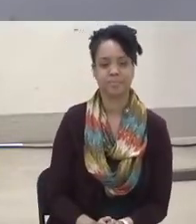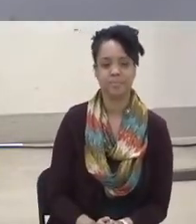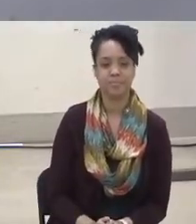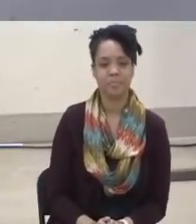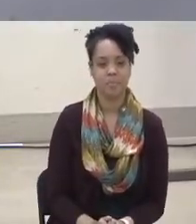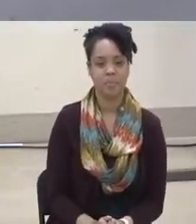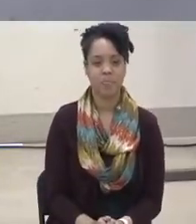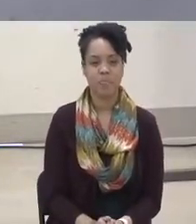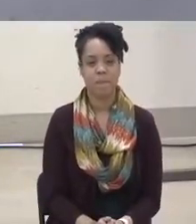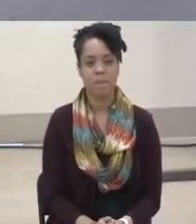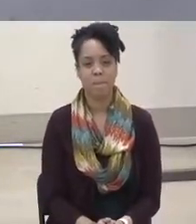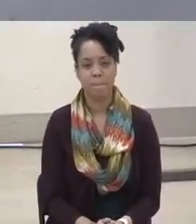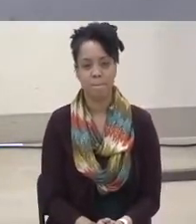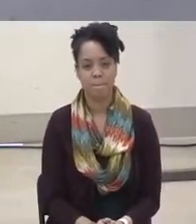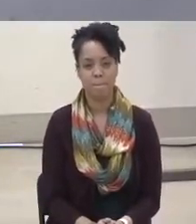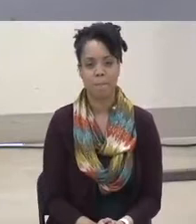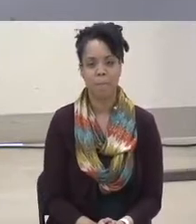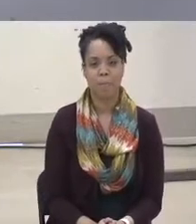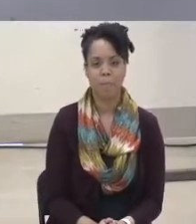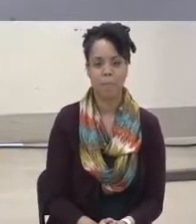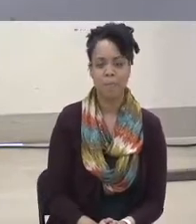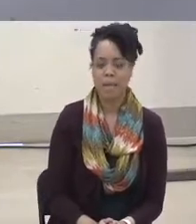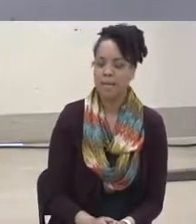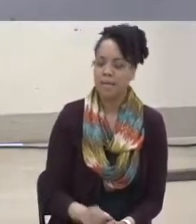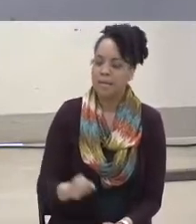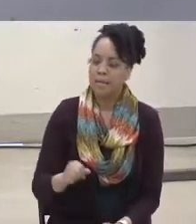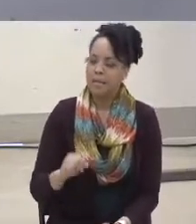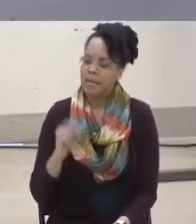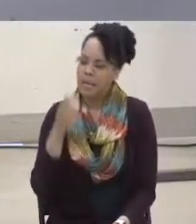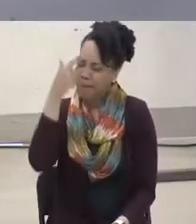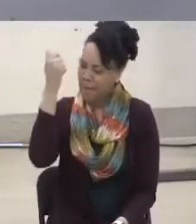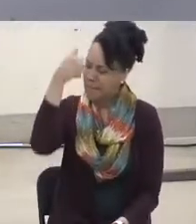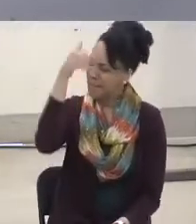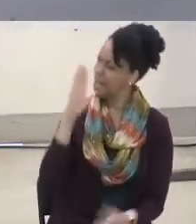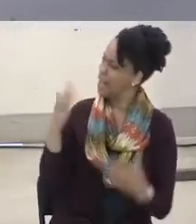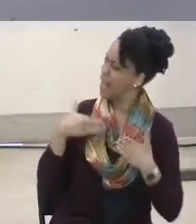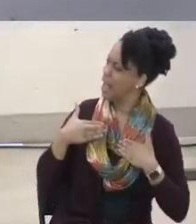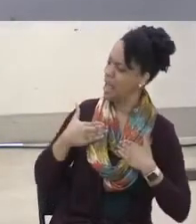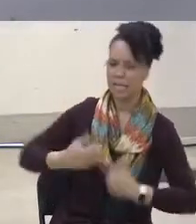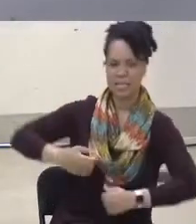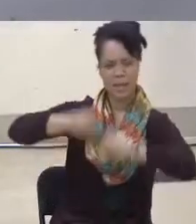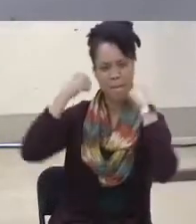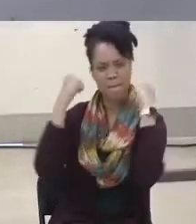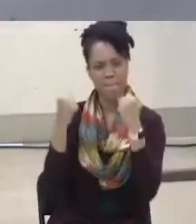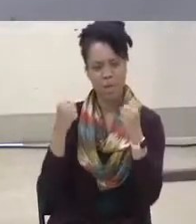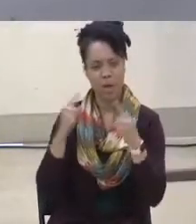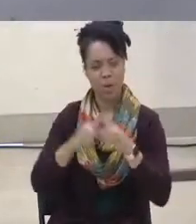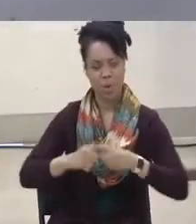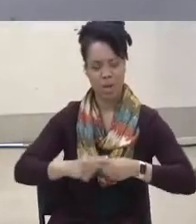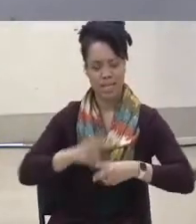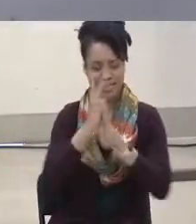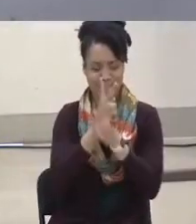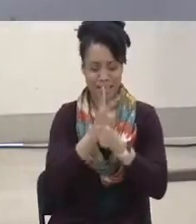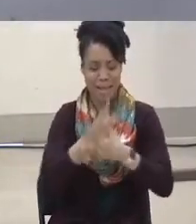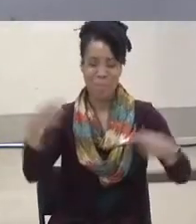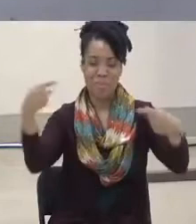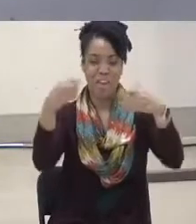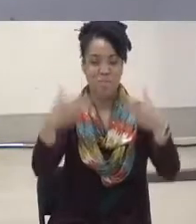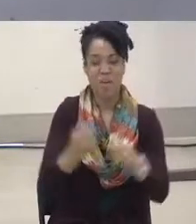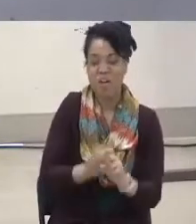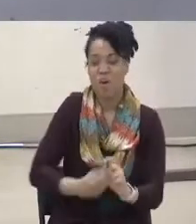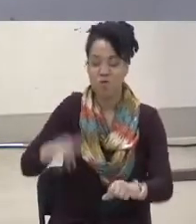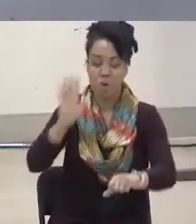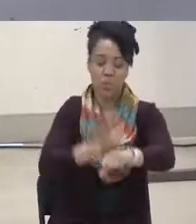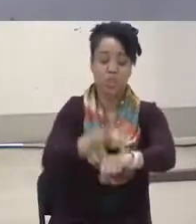esas cosas a causa del pecado de su pueblo. See, because God's got the power to keep the enemy from even touching you or